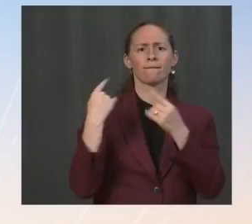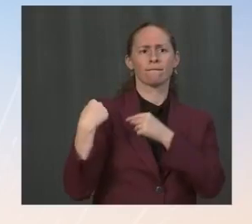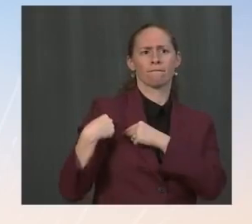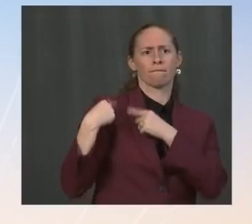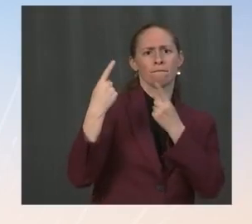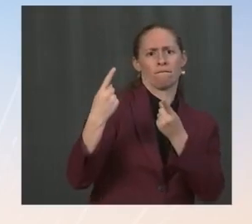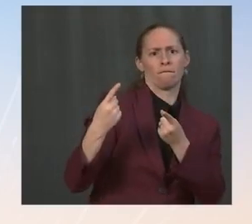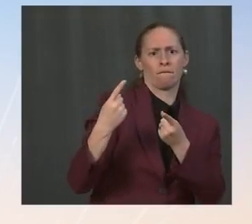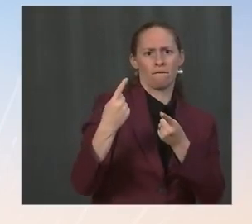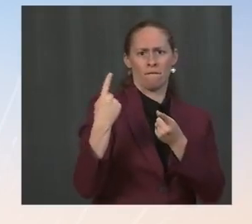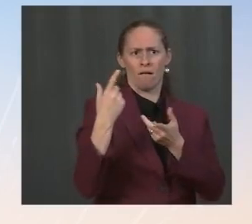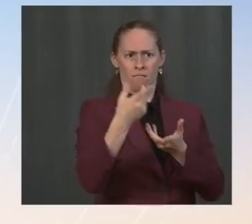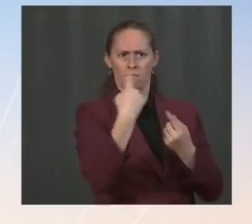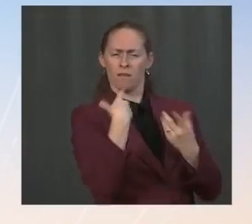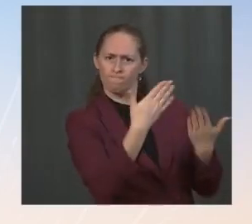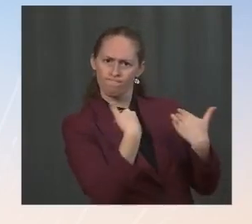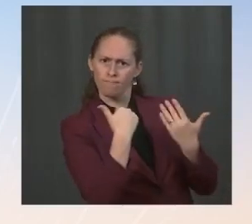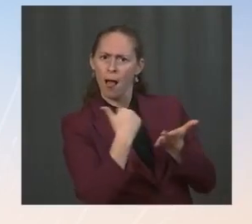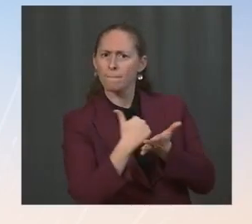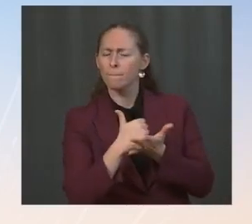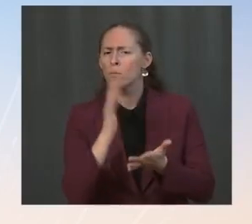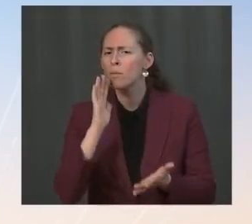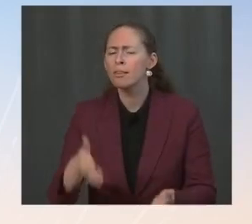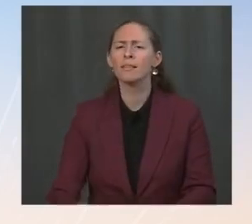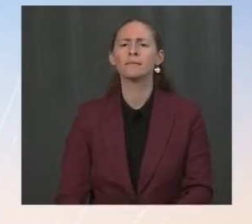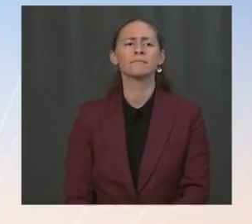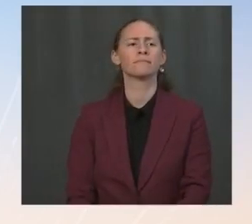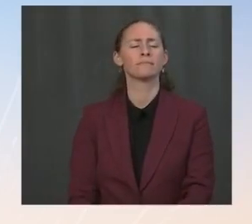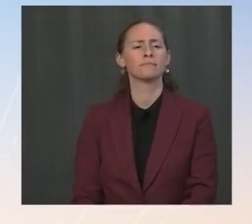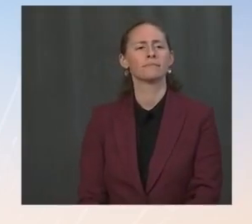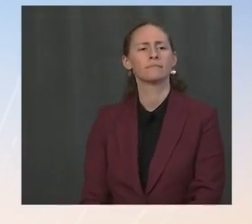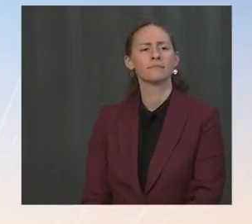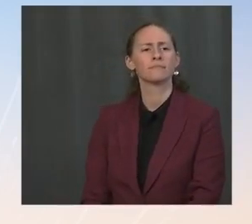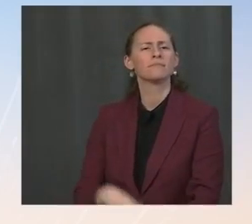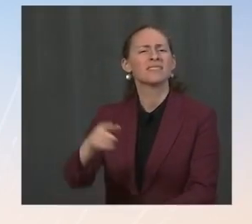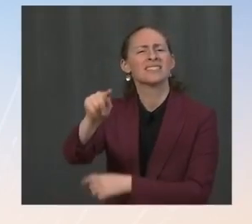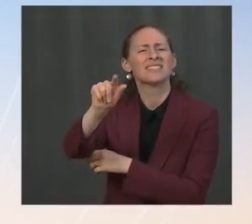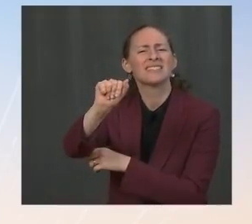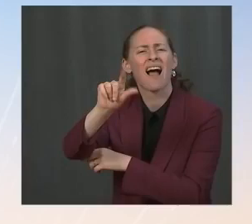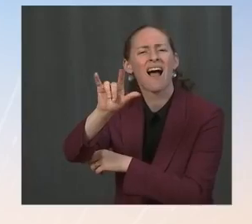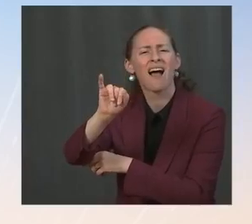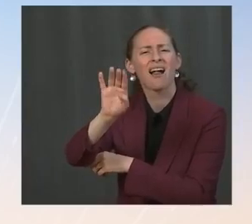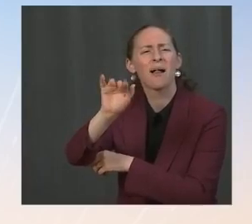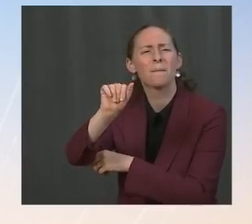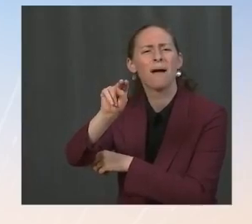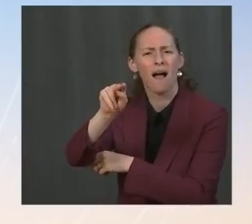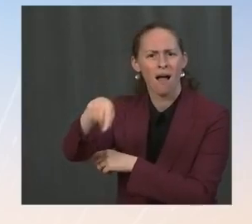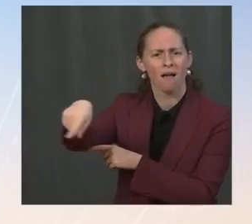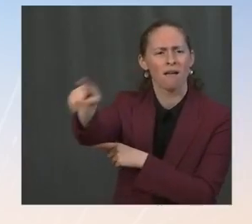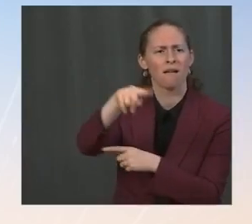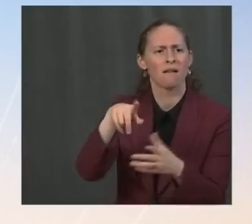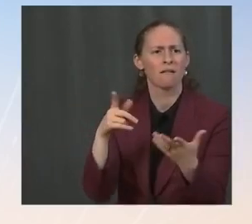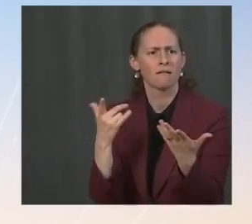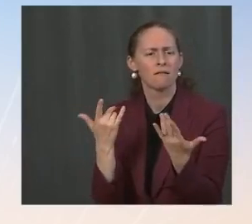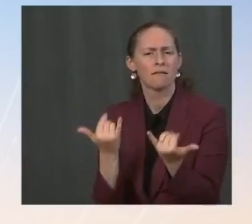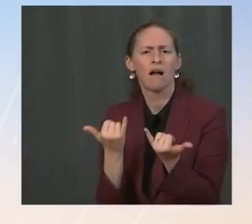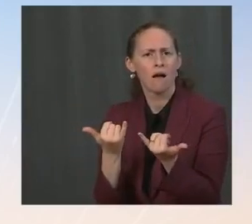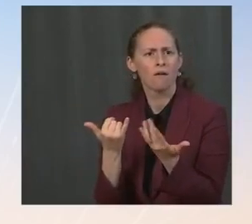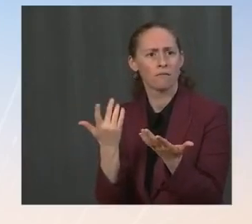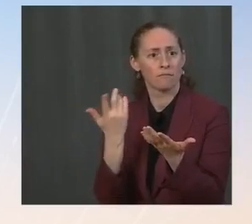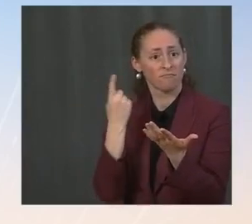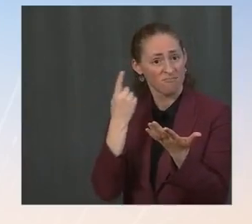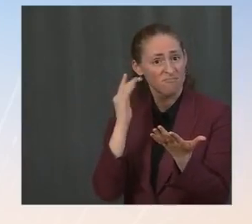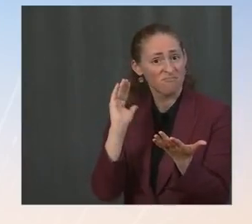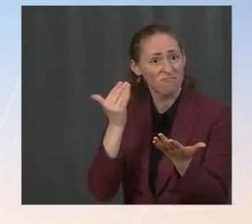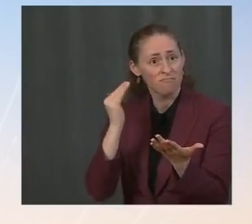Taliban, they are in charge of the perimeter. For the suicide bomber to get in, they would presumably